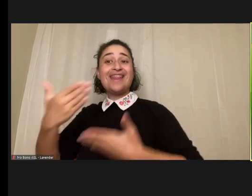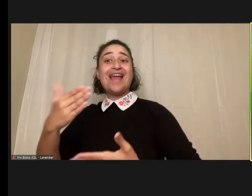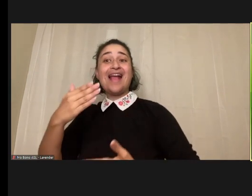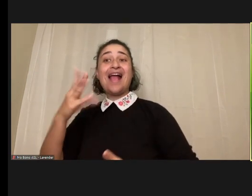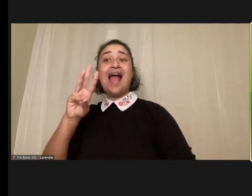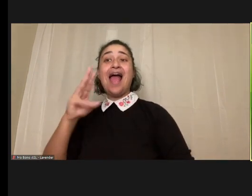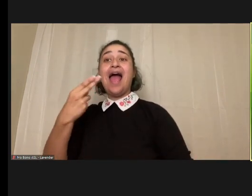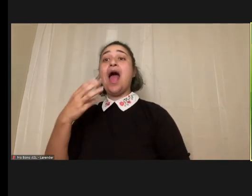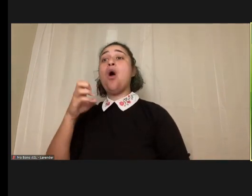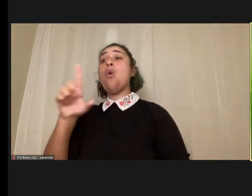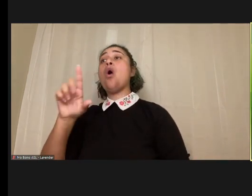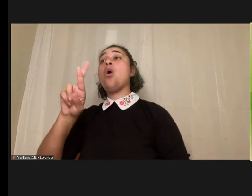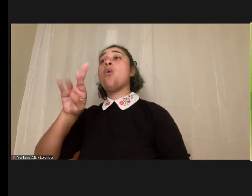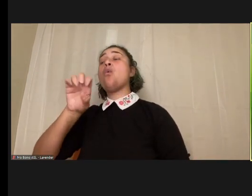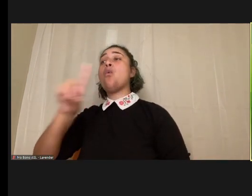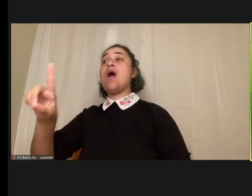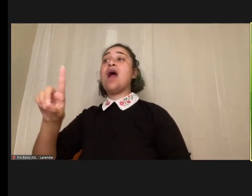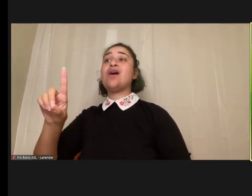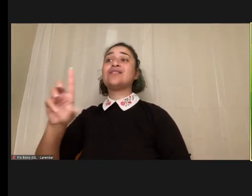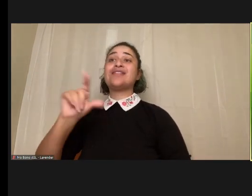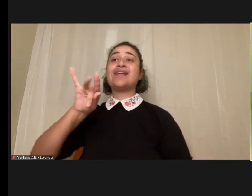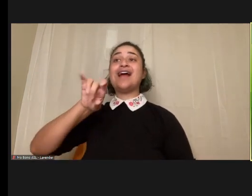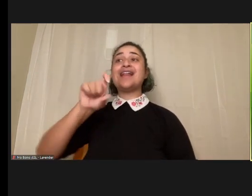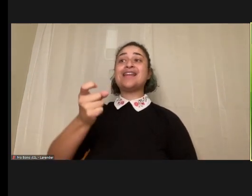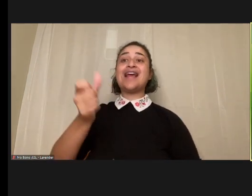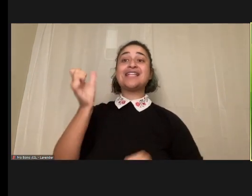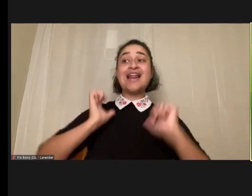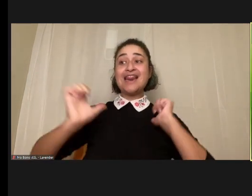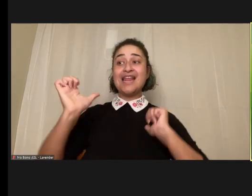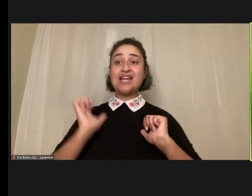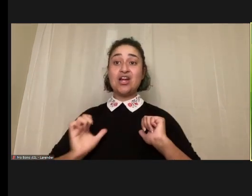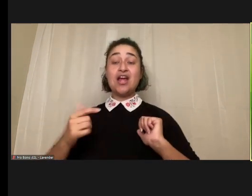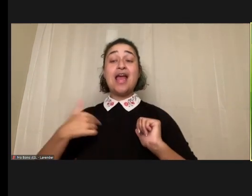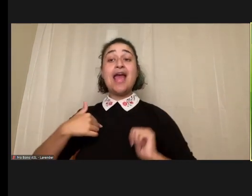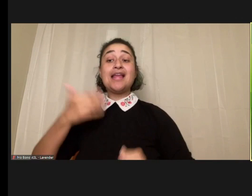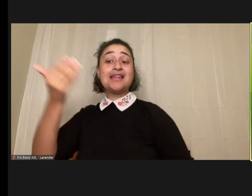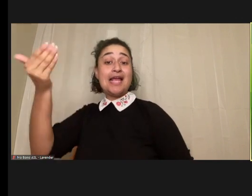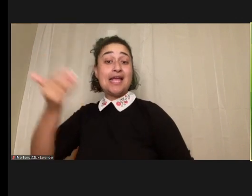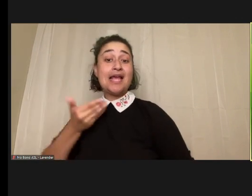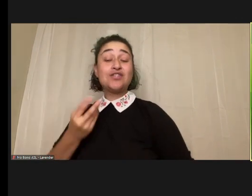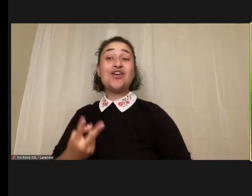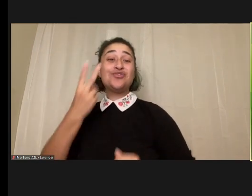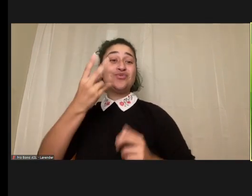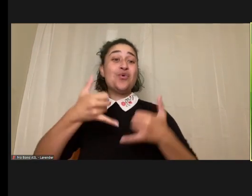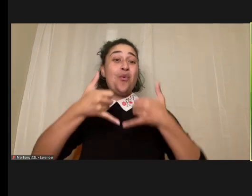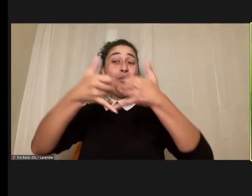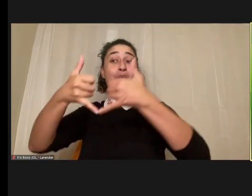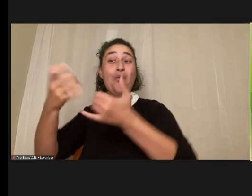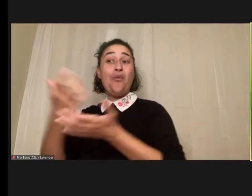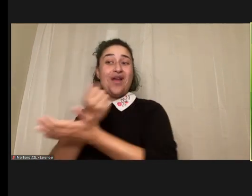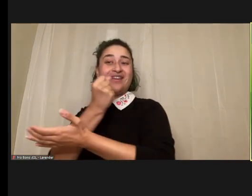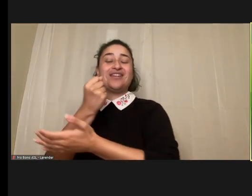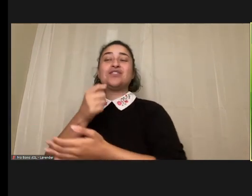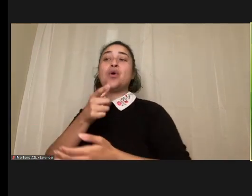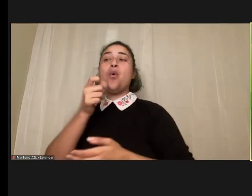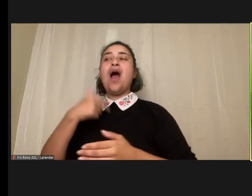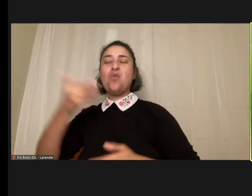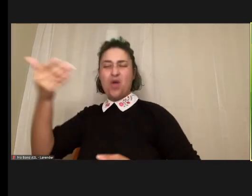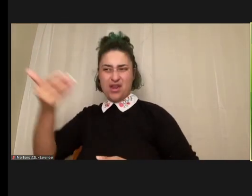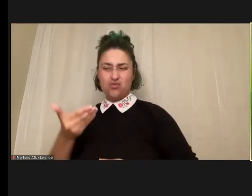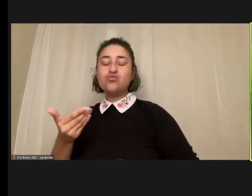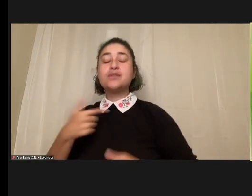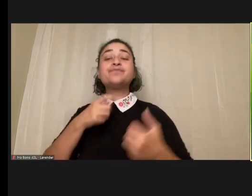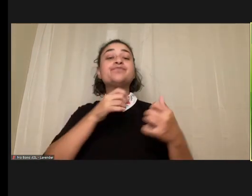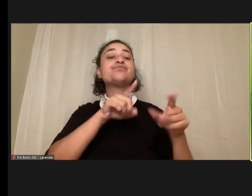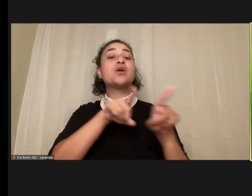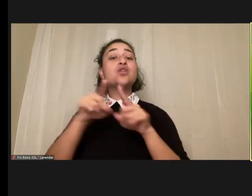the Latinx Theatre Commons, and in particular to our guests tonight, our two awardees, who I'll introduce in just a moment. And also just want to